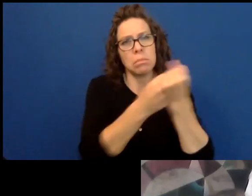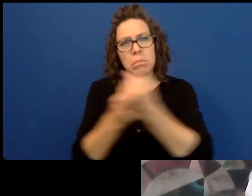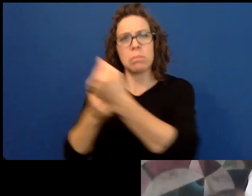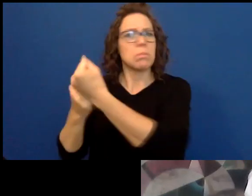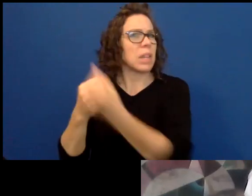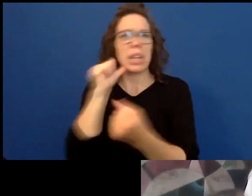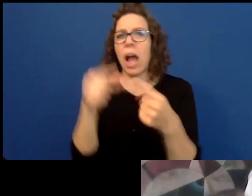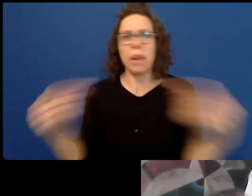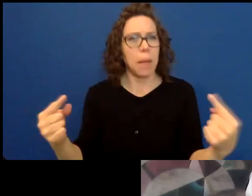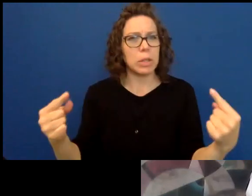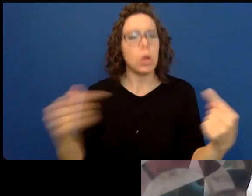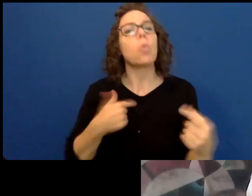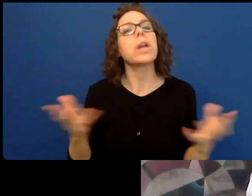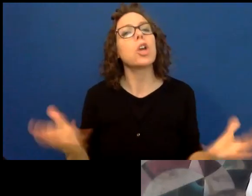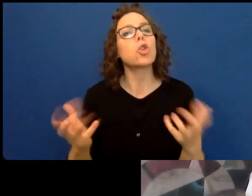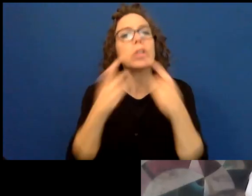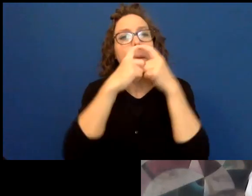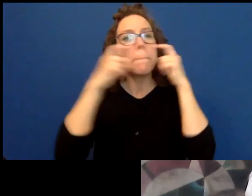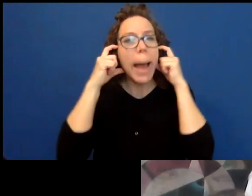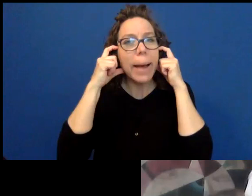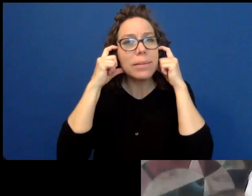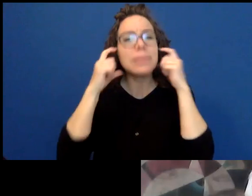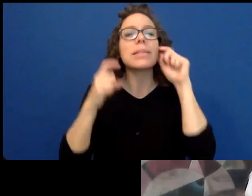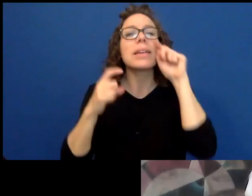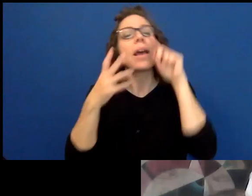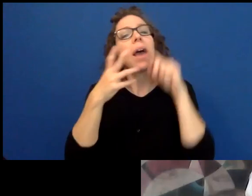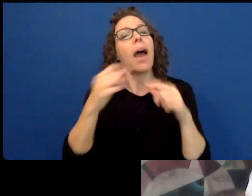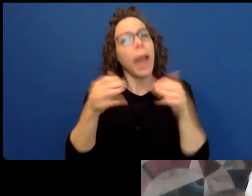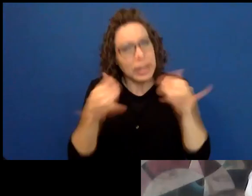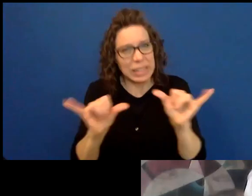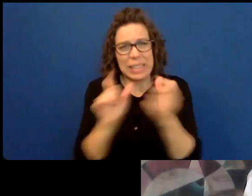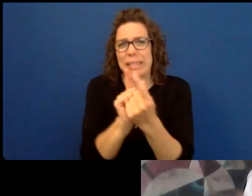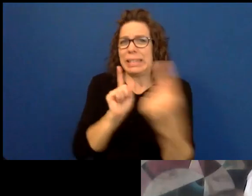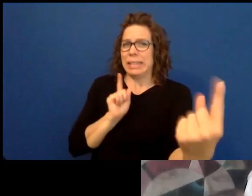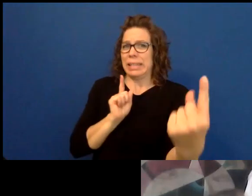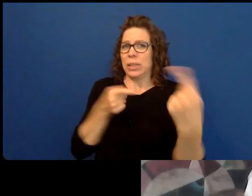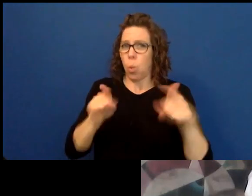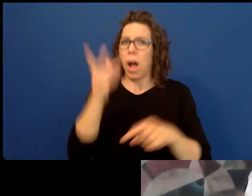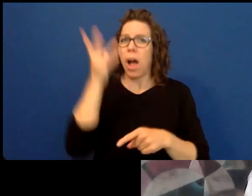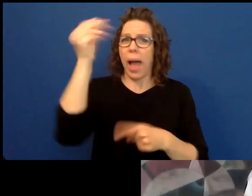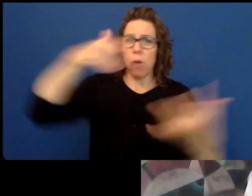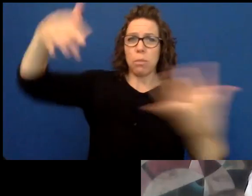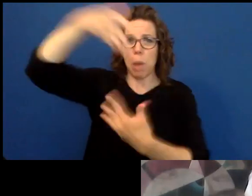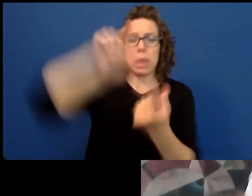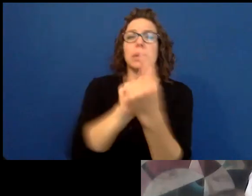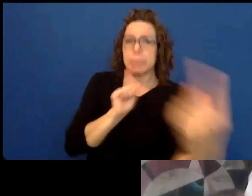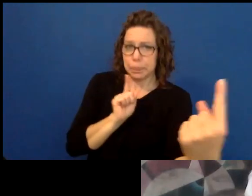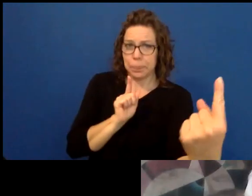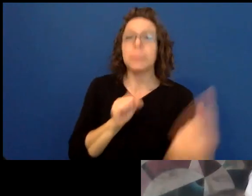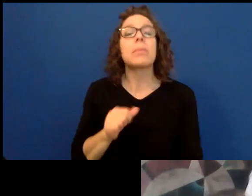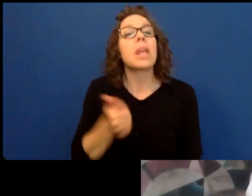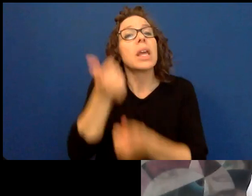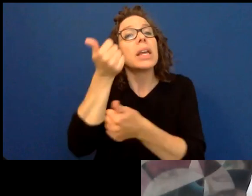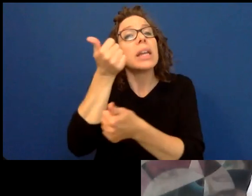encourage people to wear masks and to adhere to physical distancing while in public. Each of our